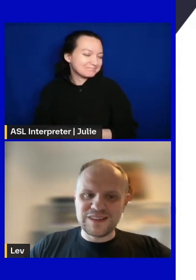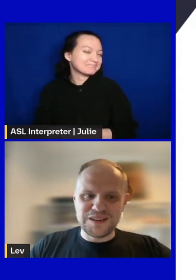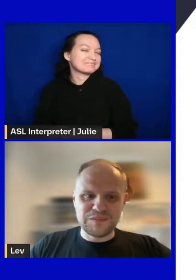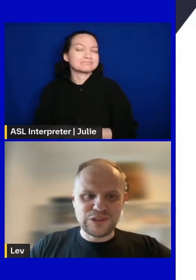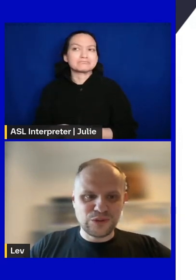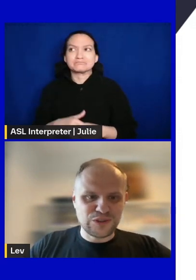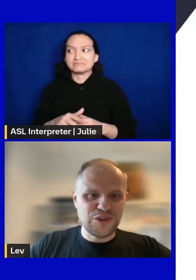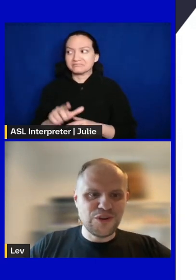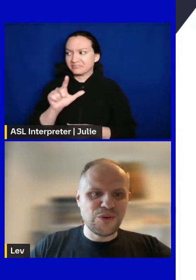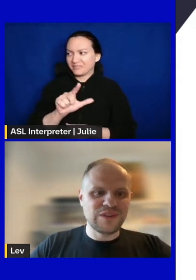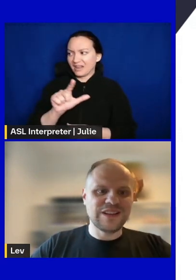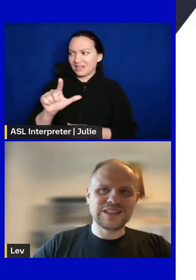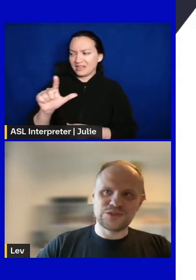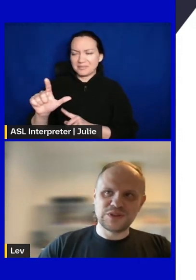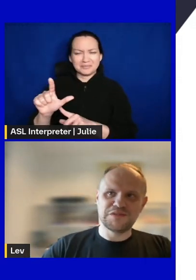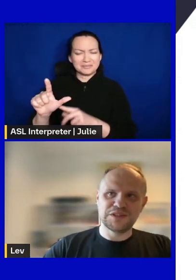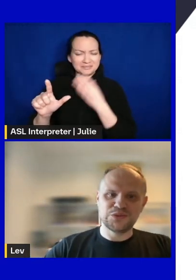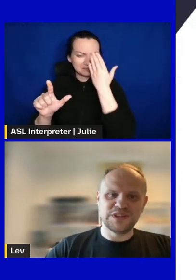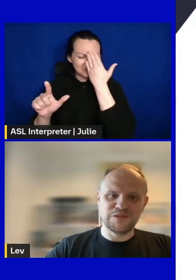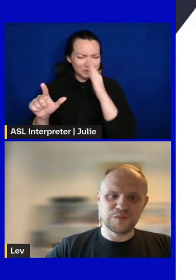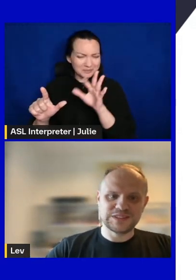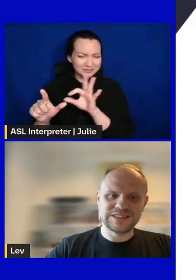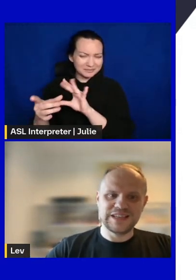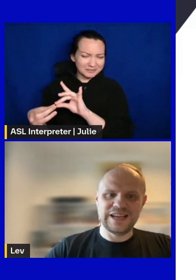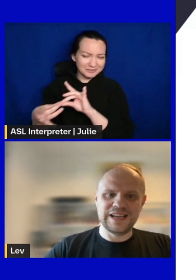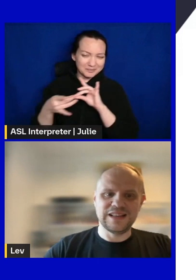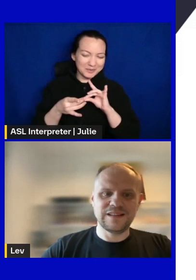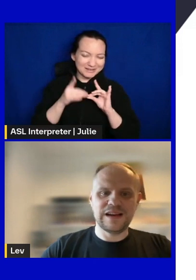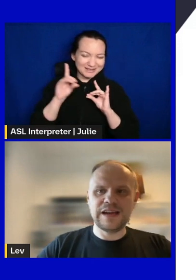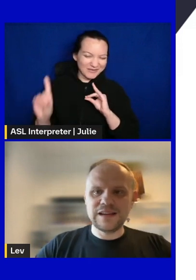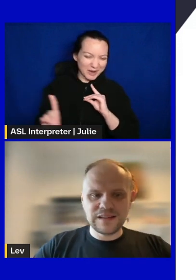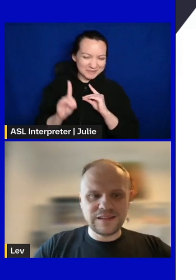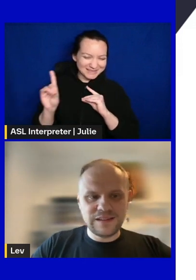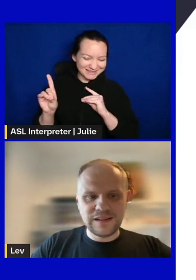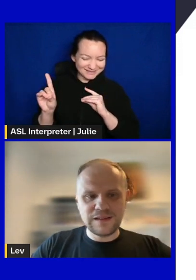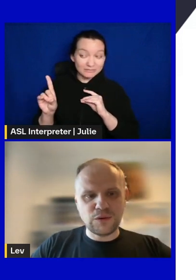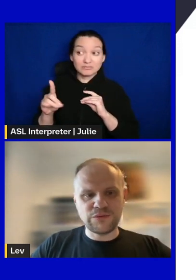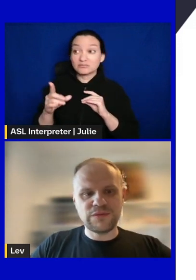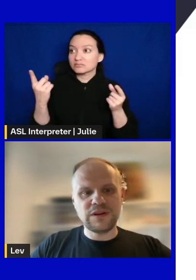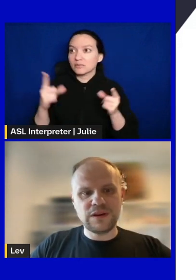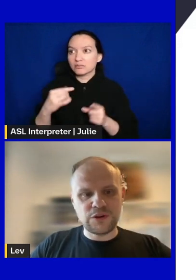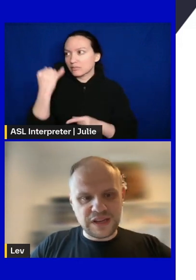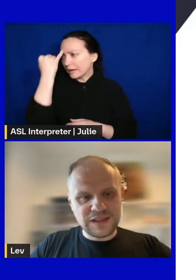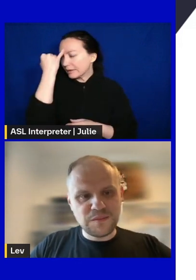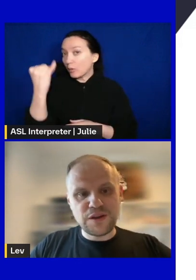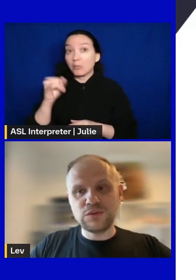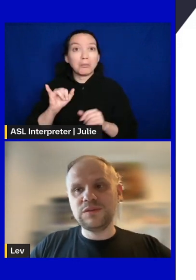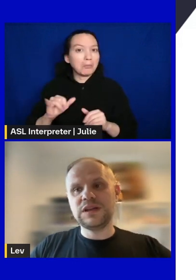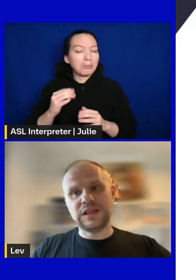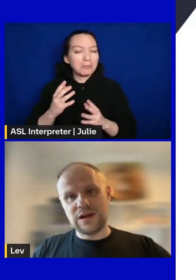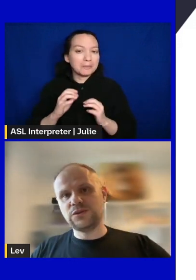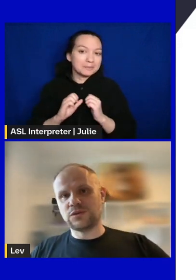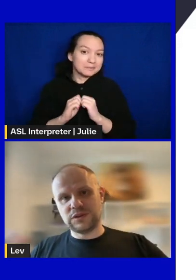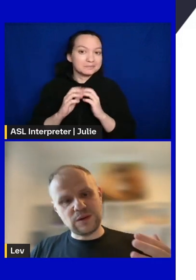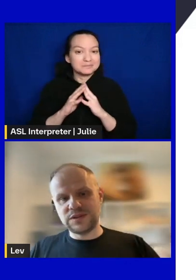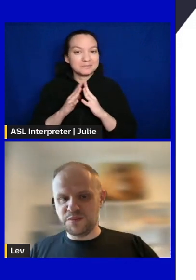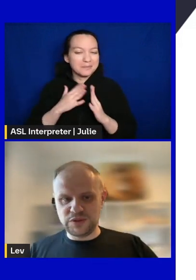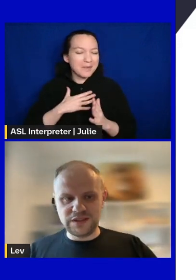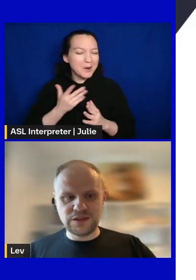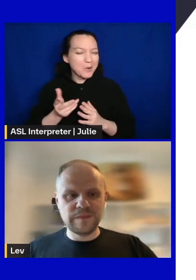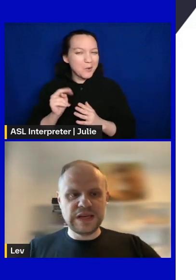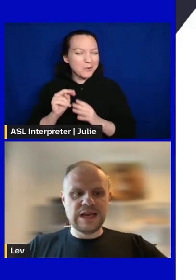what LLM don't know that is relevant to DevOps. And I had an idea of creating my own cloud or